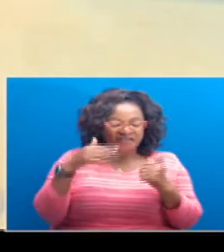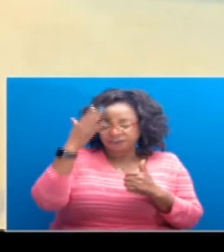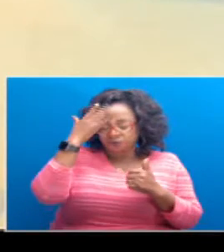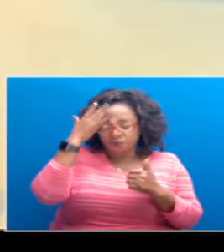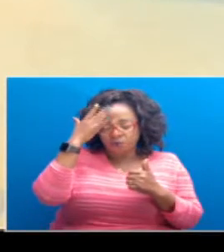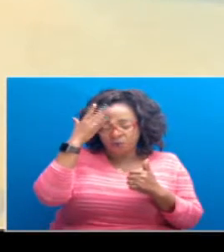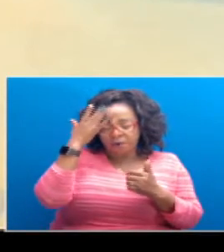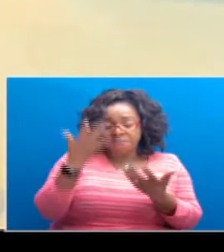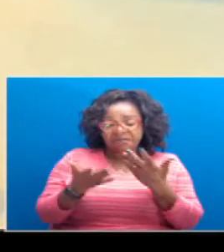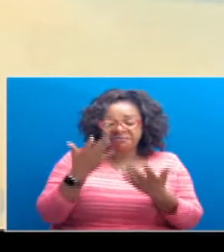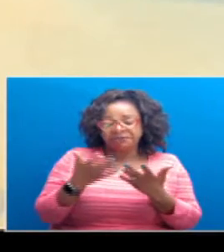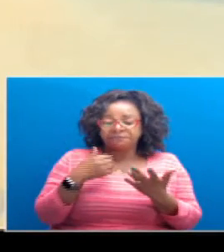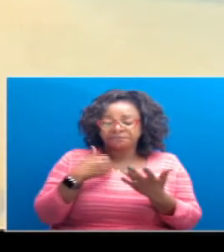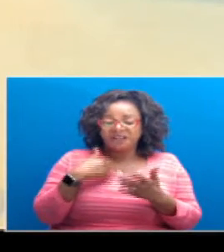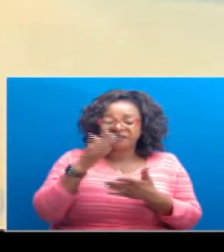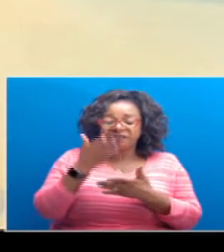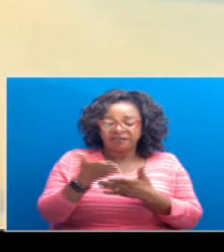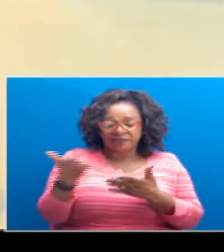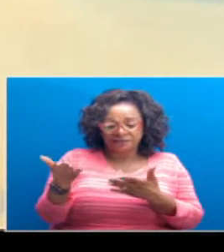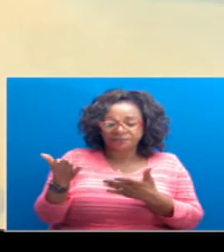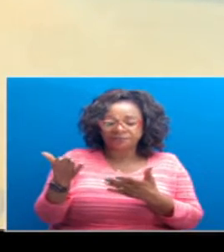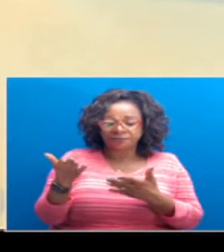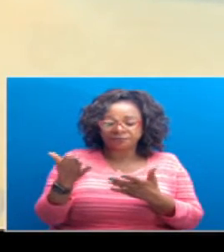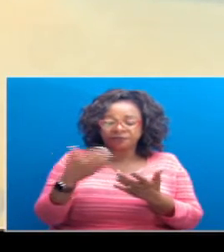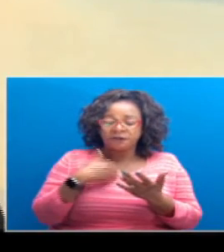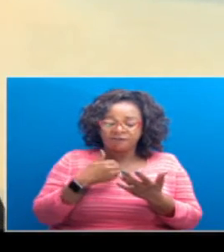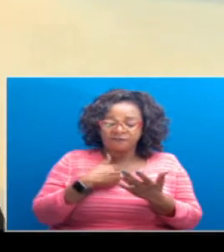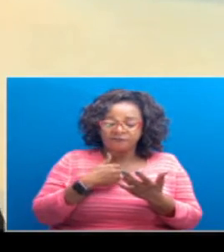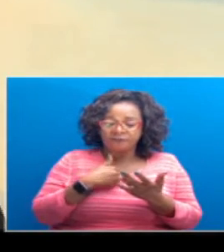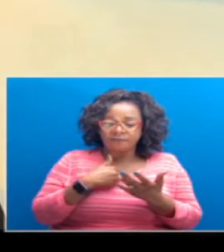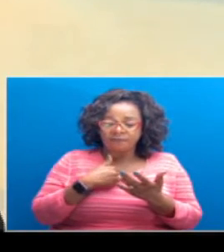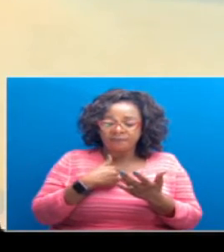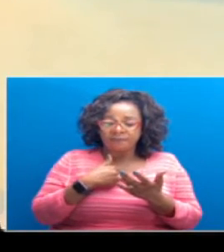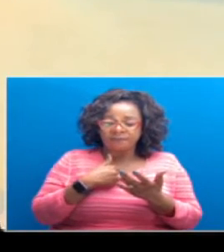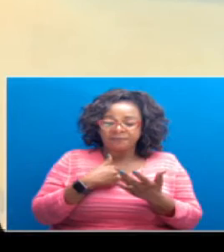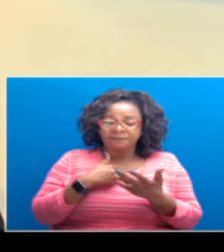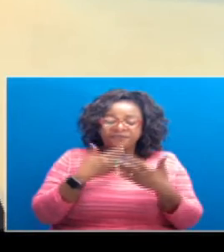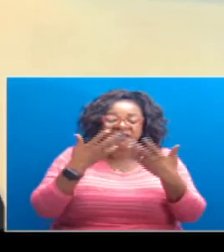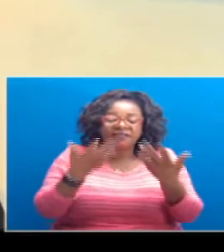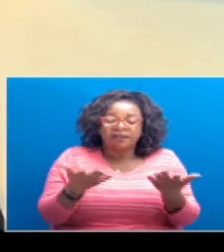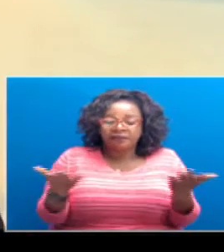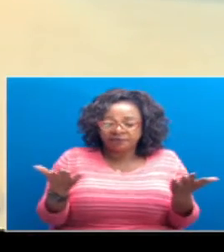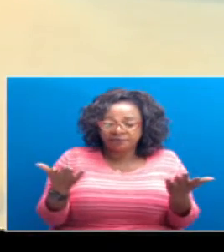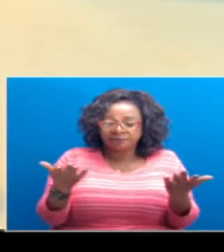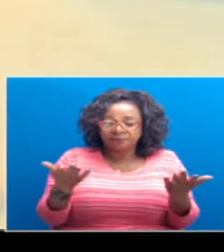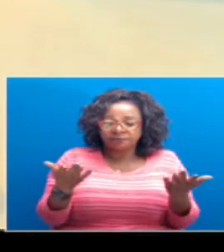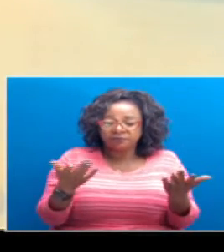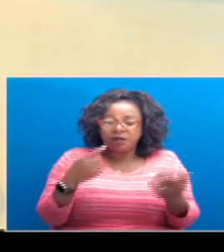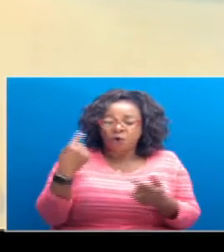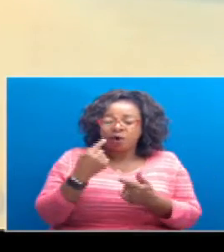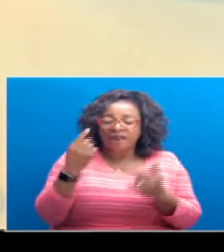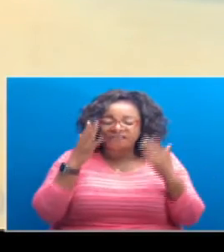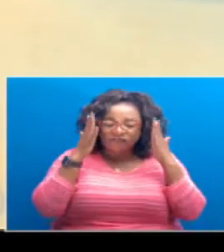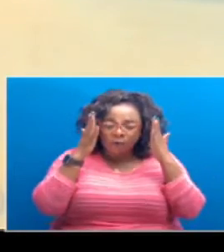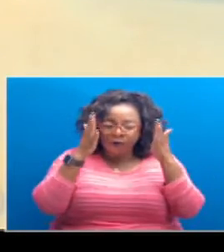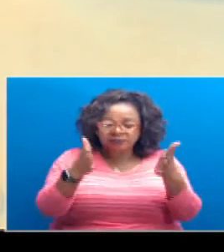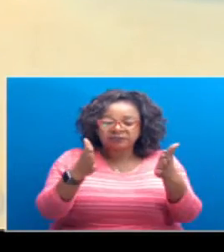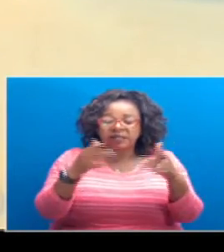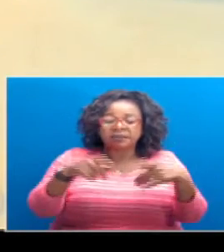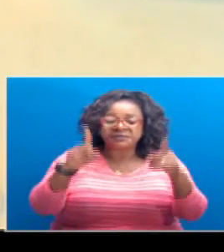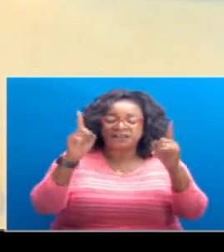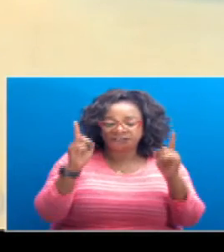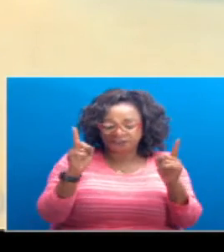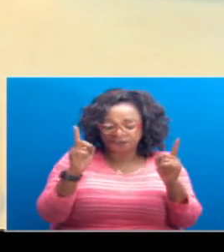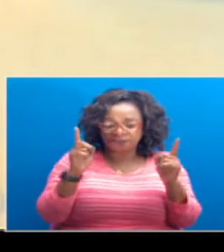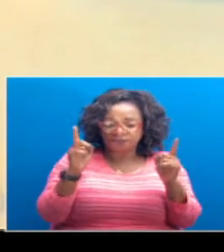their names. They are actually there. Their only focus is themselves.